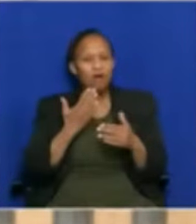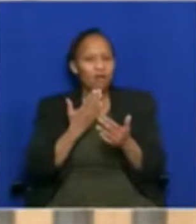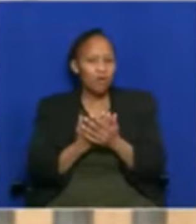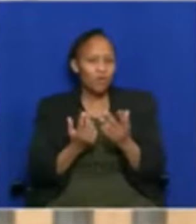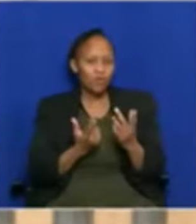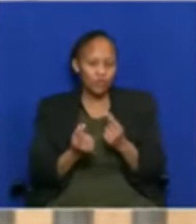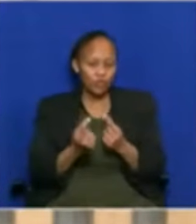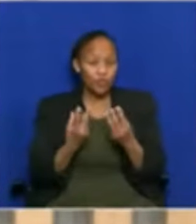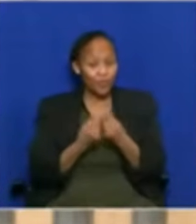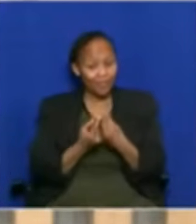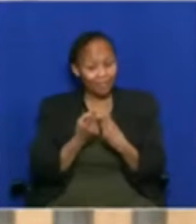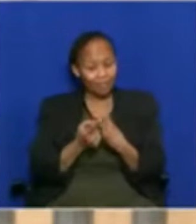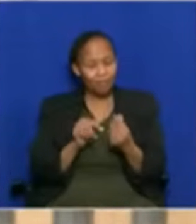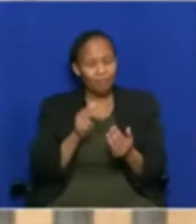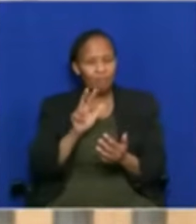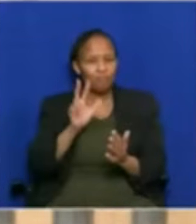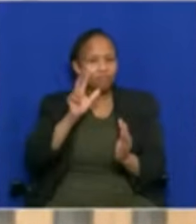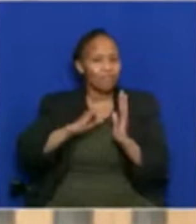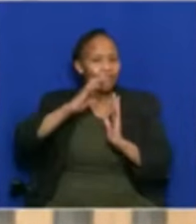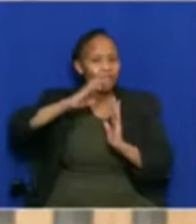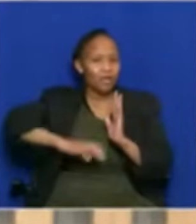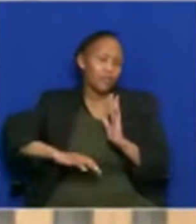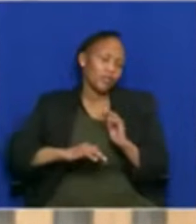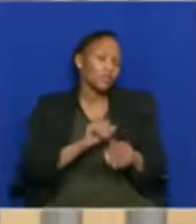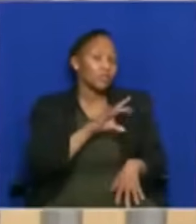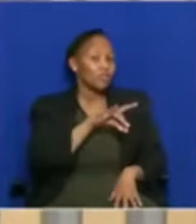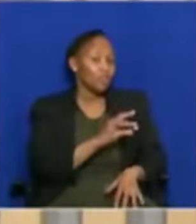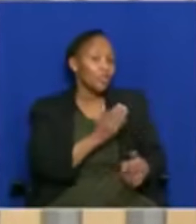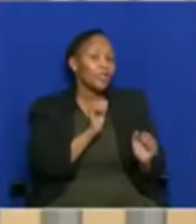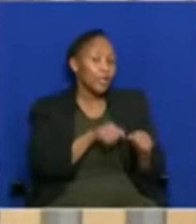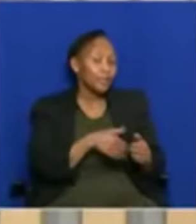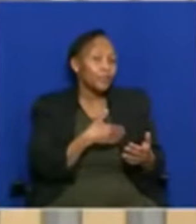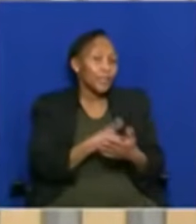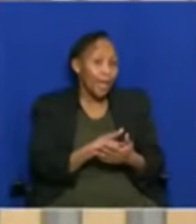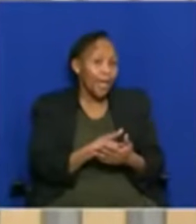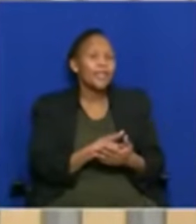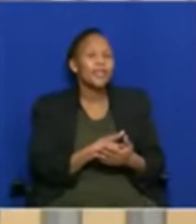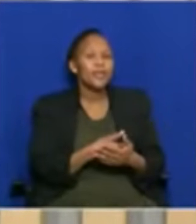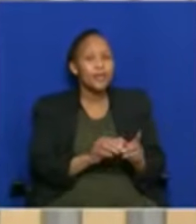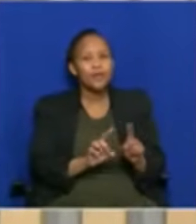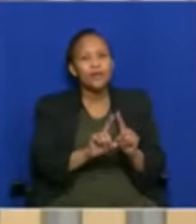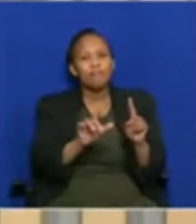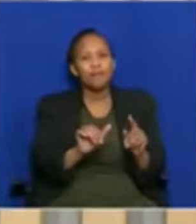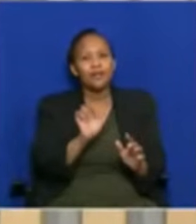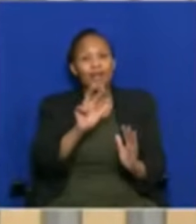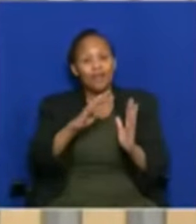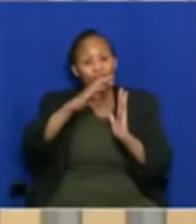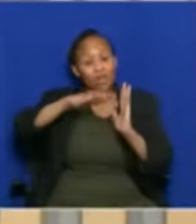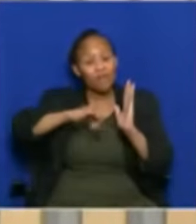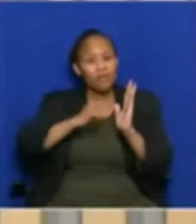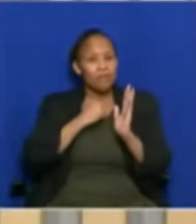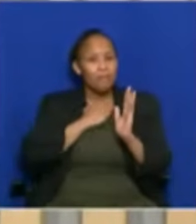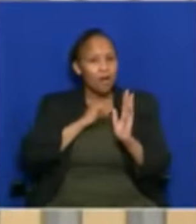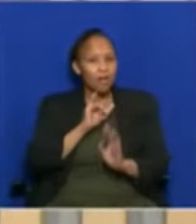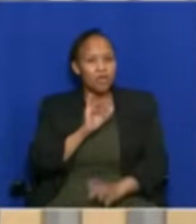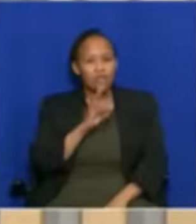Chair, but when you look at my affidavit that I'm talking about, it starts with factual